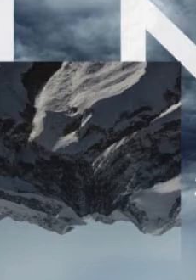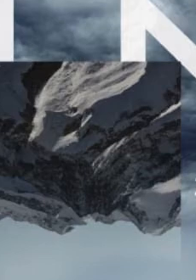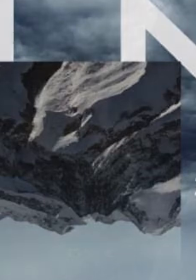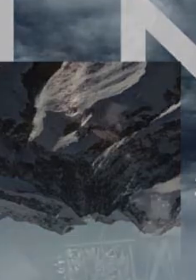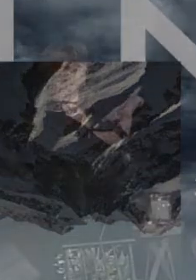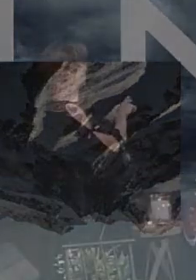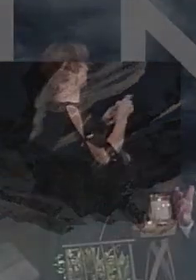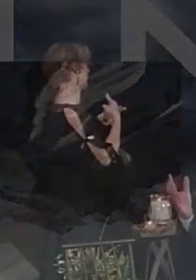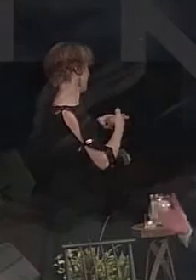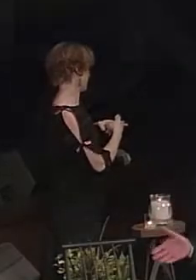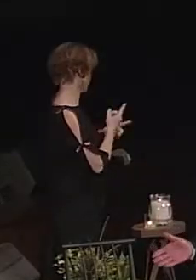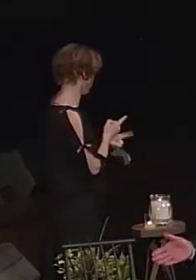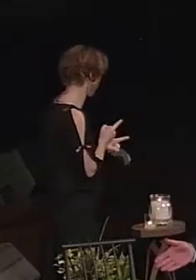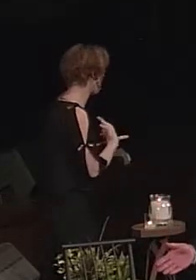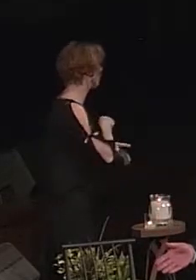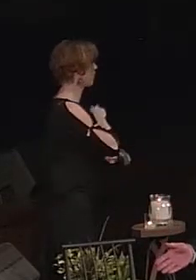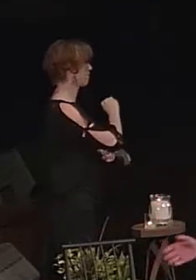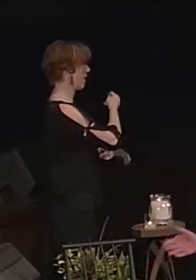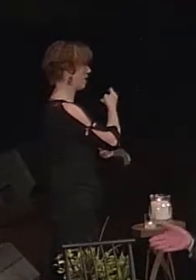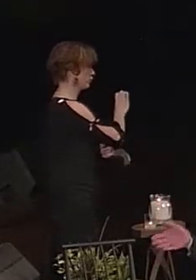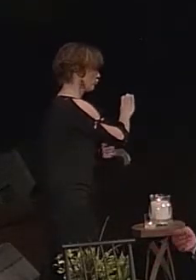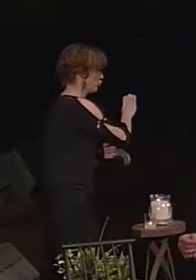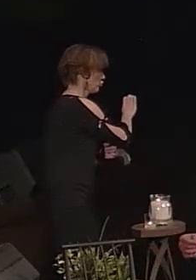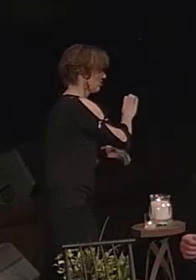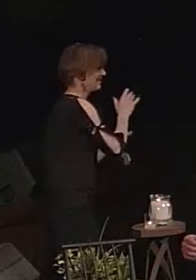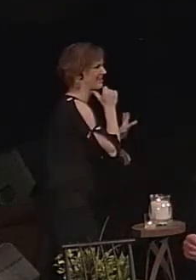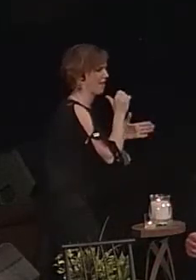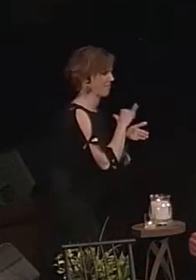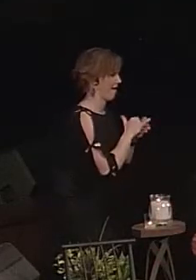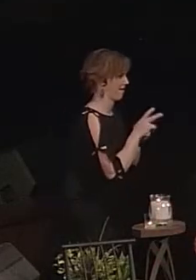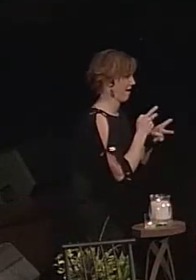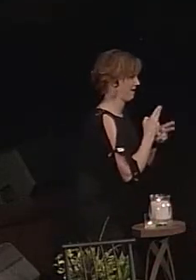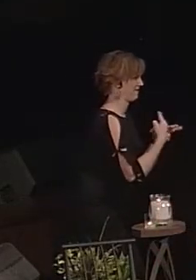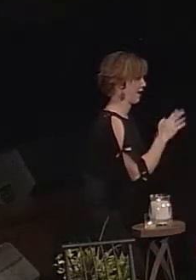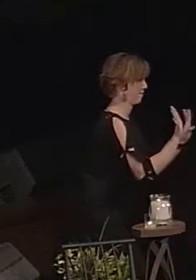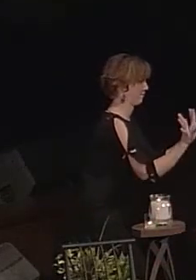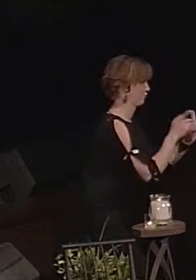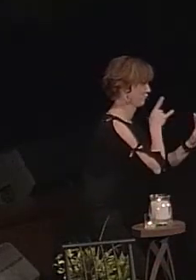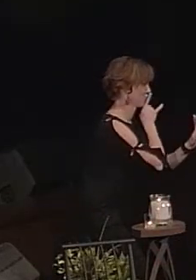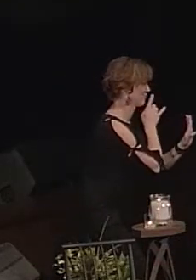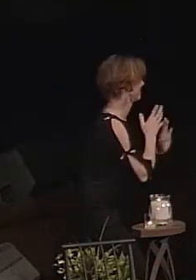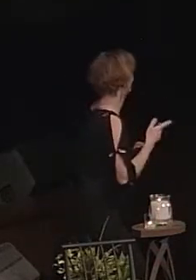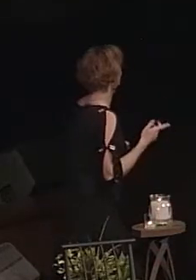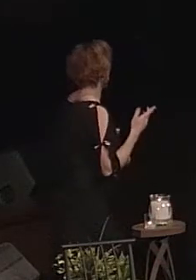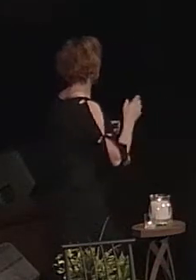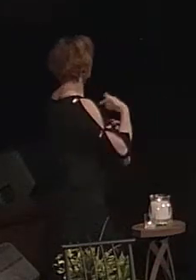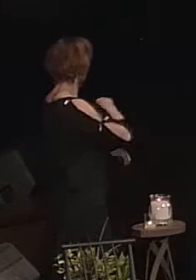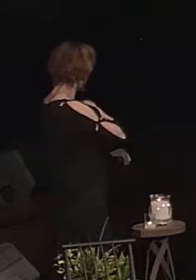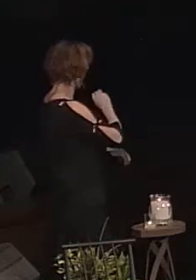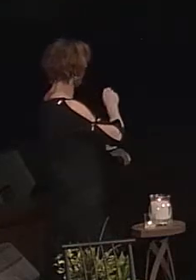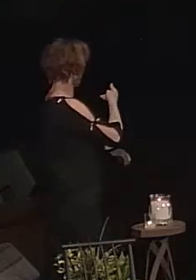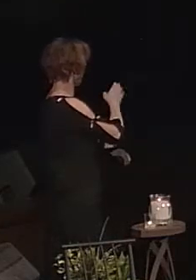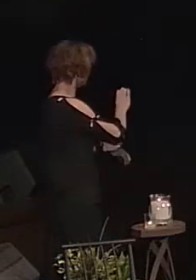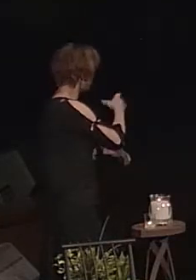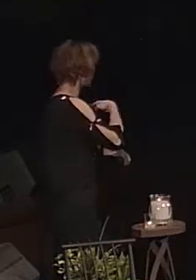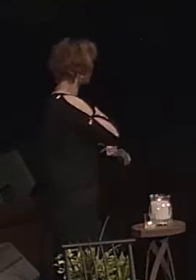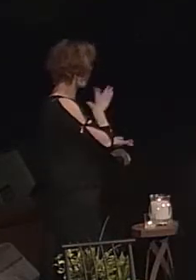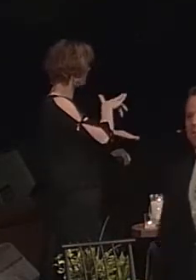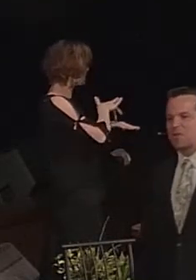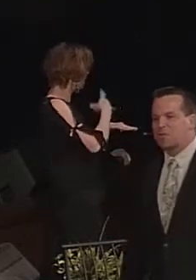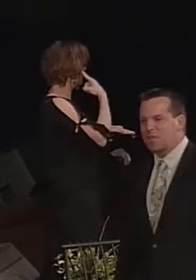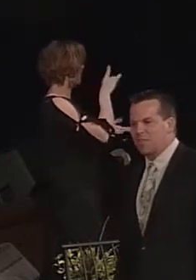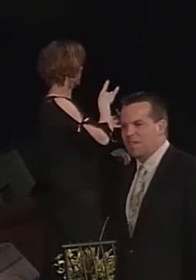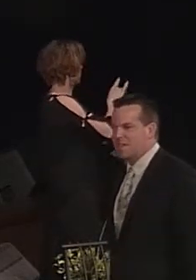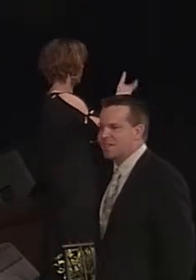we? We're a Mile High Church, not that kind of name, sorry. We're Mile High Church. We're a Center